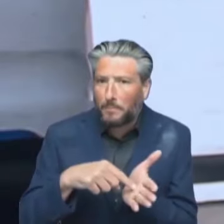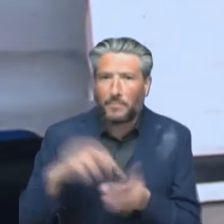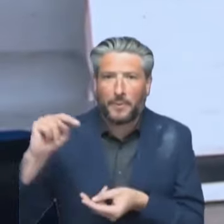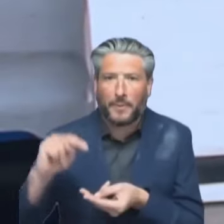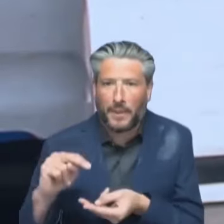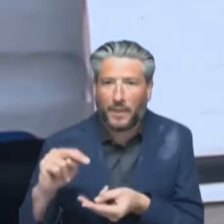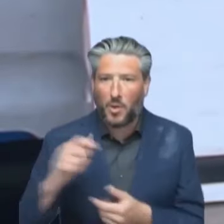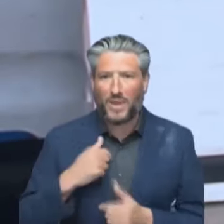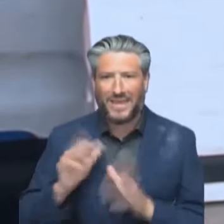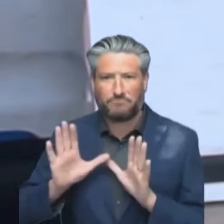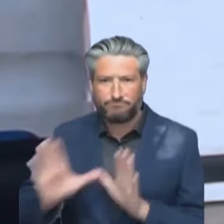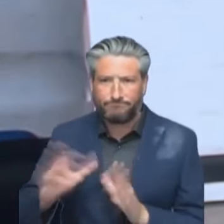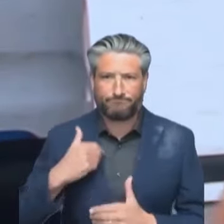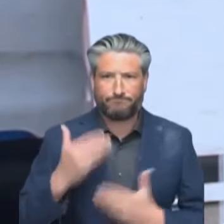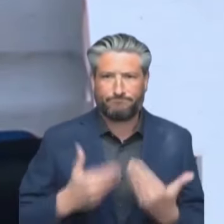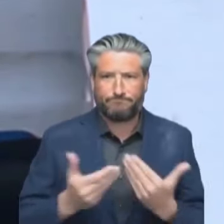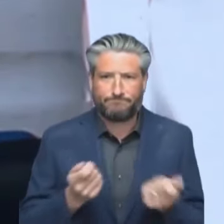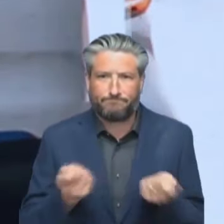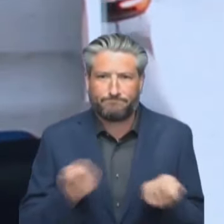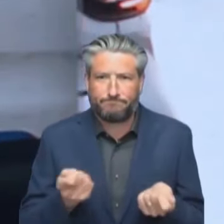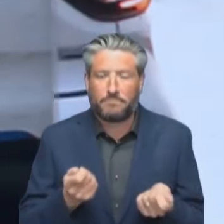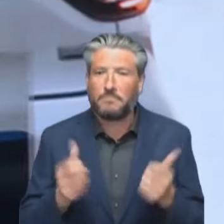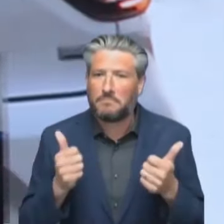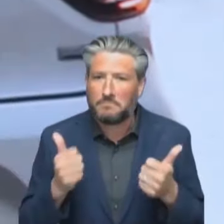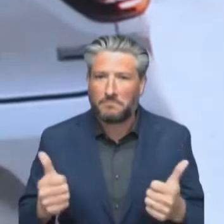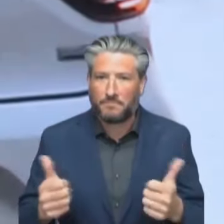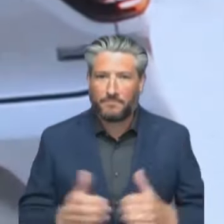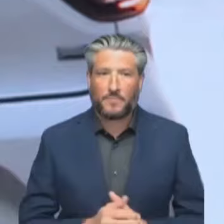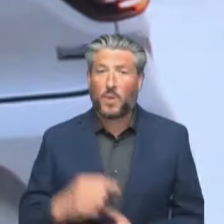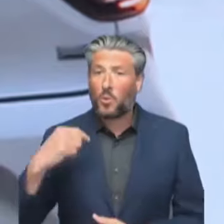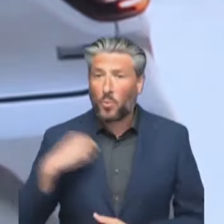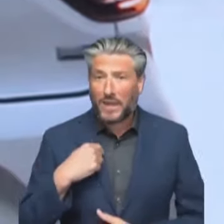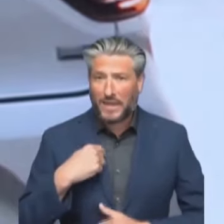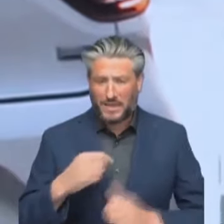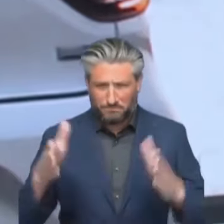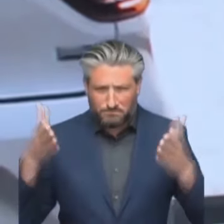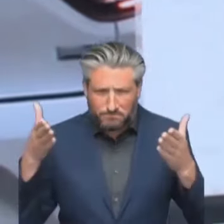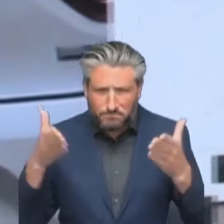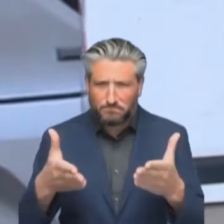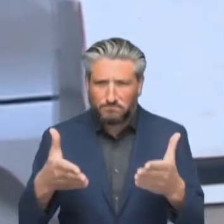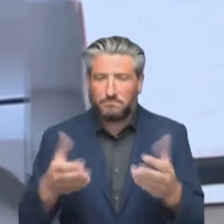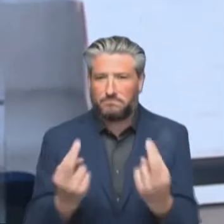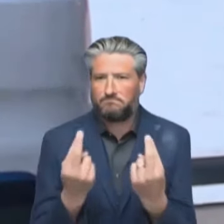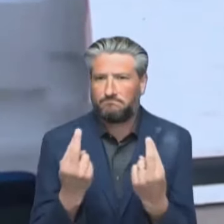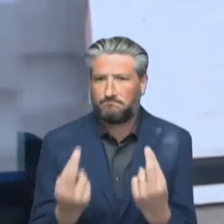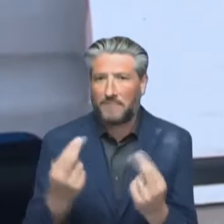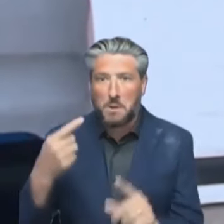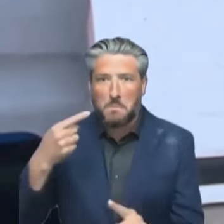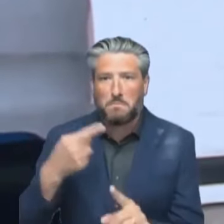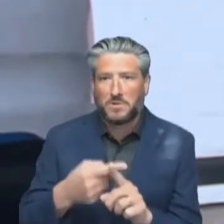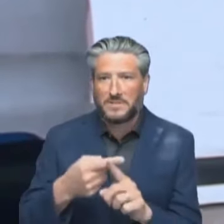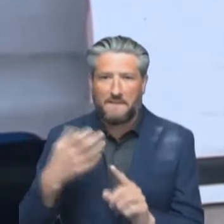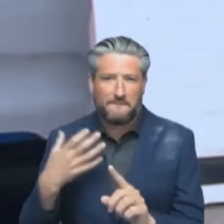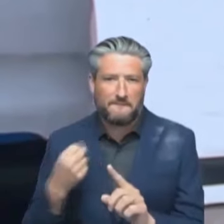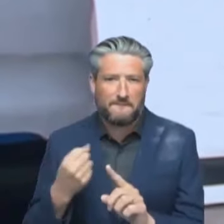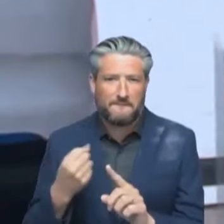we are optimistic and we are focused on this turnaround. We have regained our confidence, not simply because our efforts are beginning